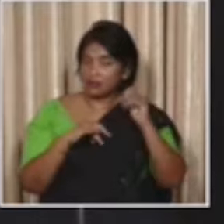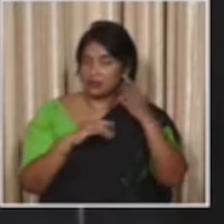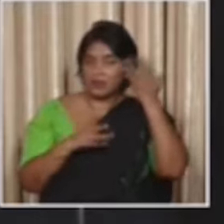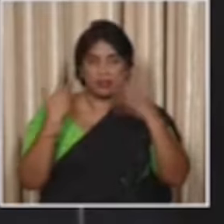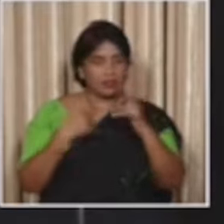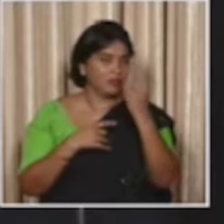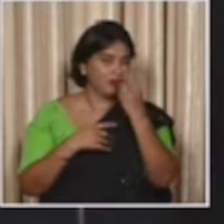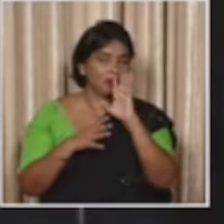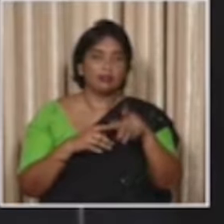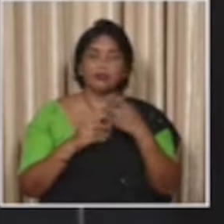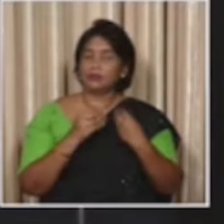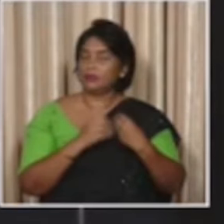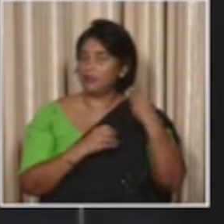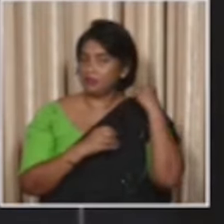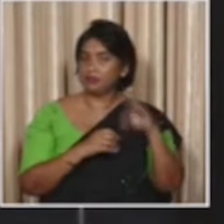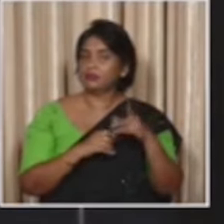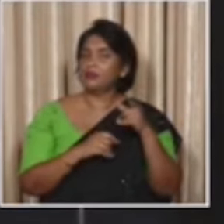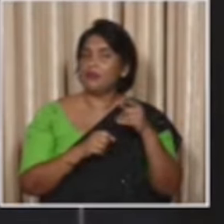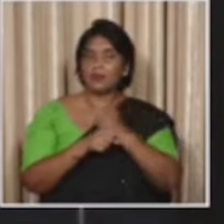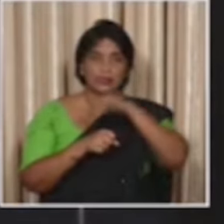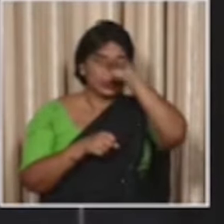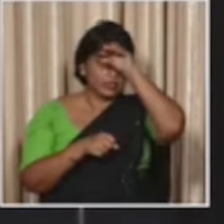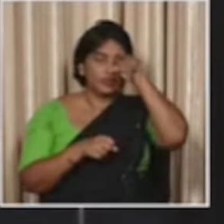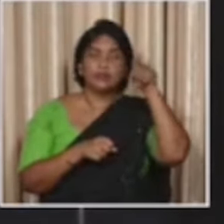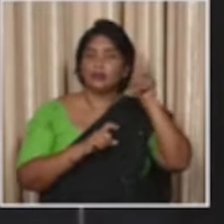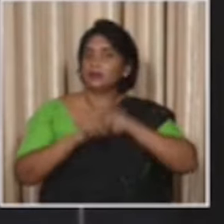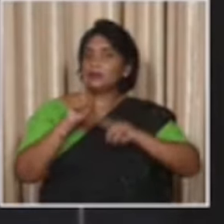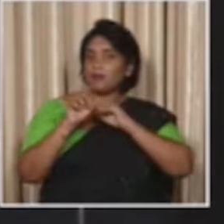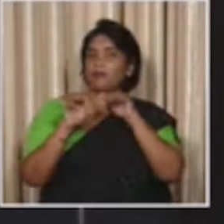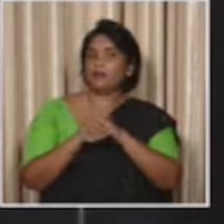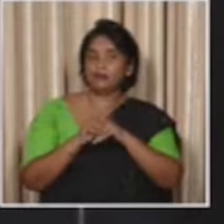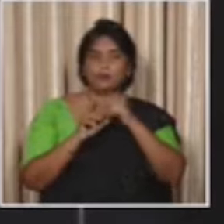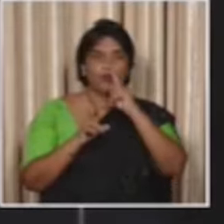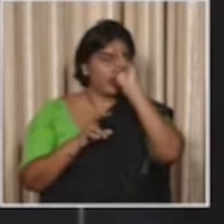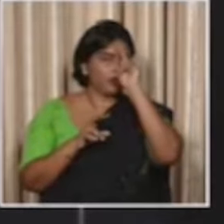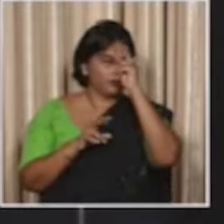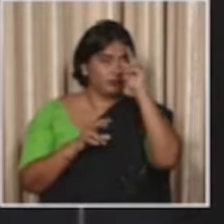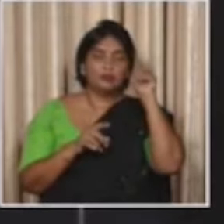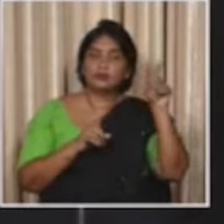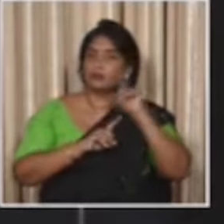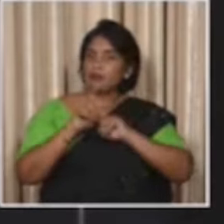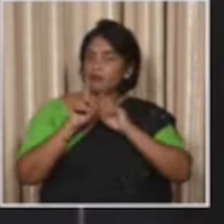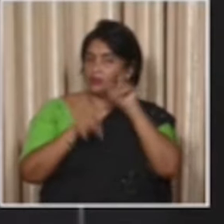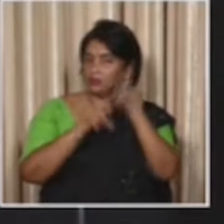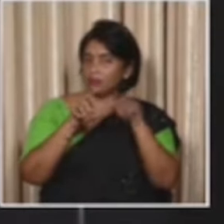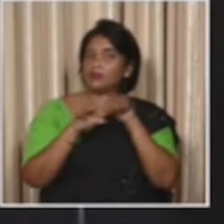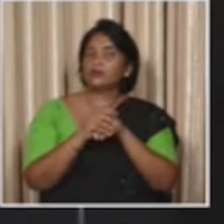recently, the Egyptian negotiators, along with the Qatari negotiators, came to